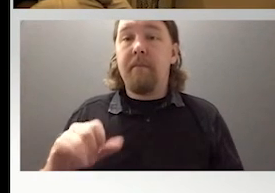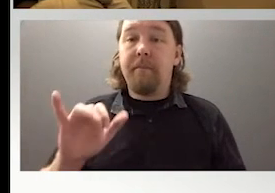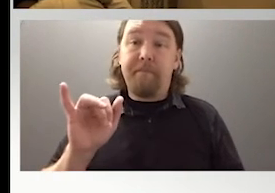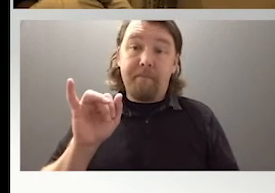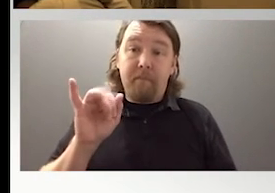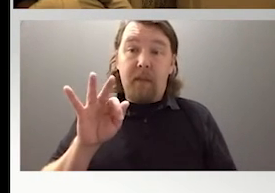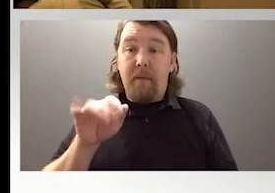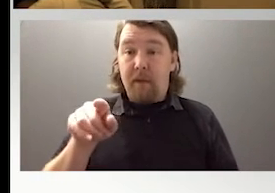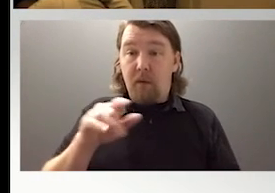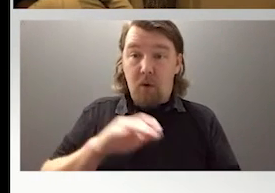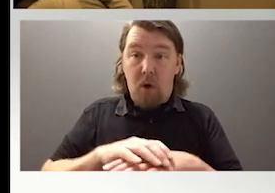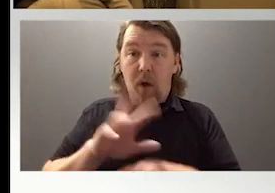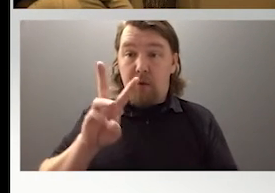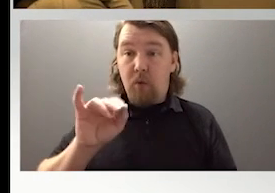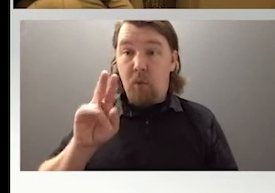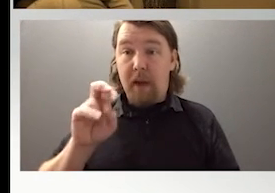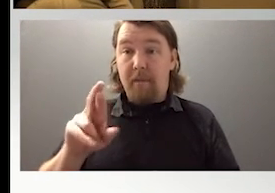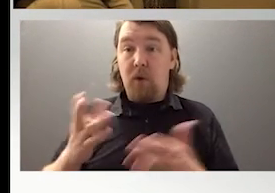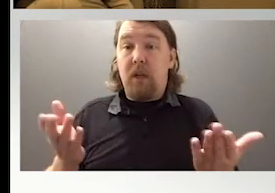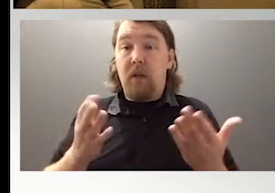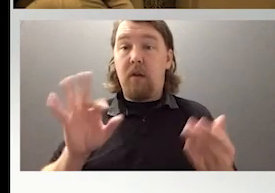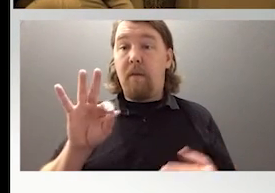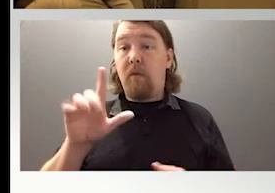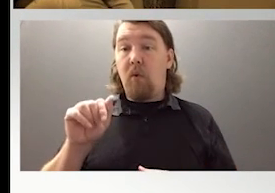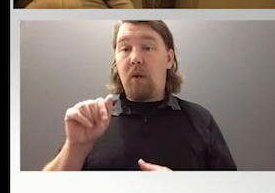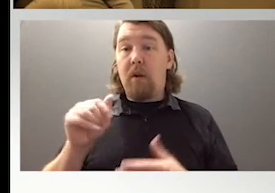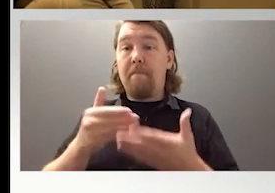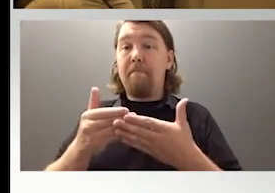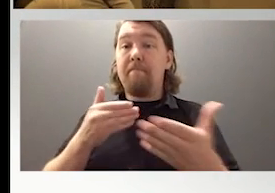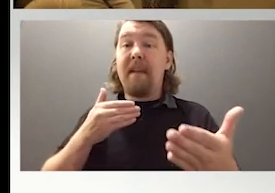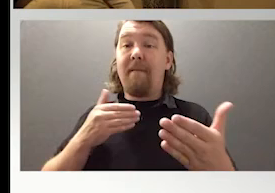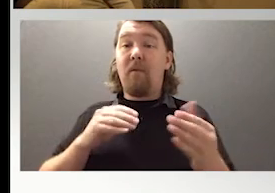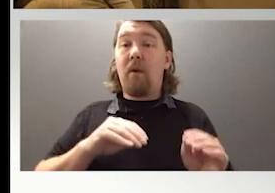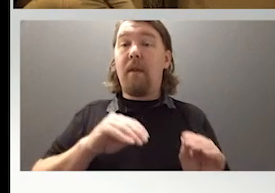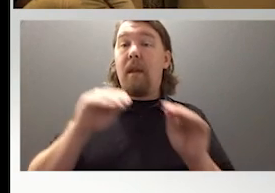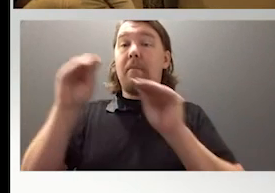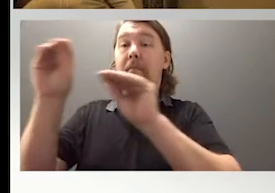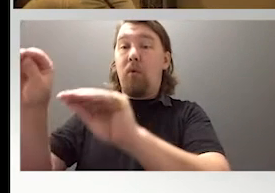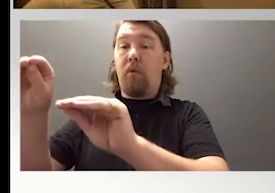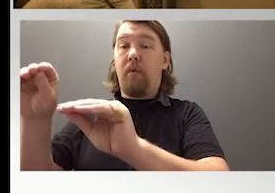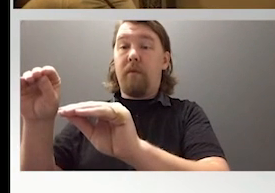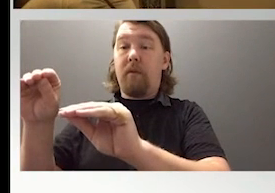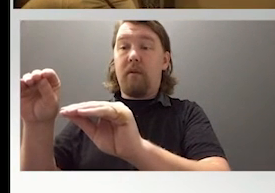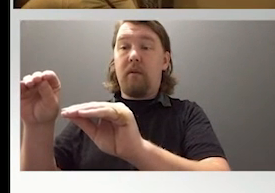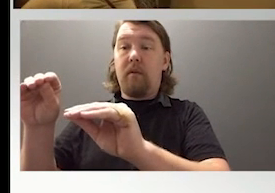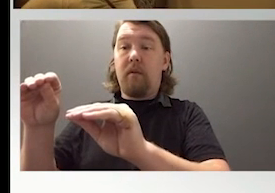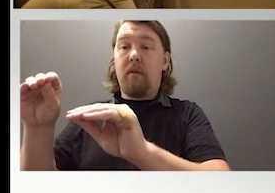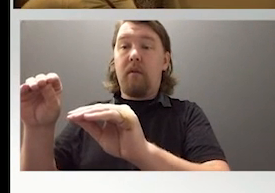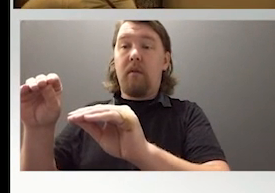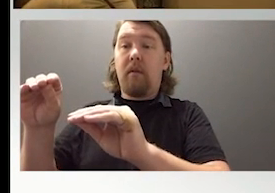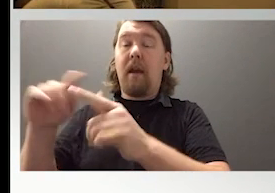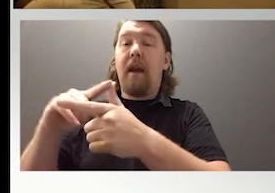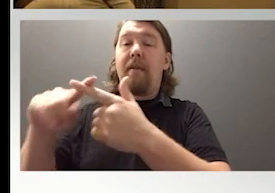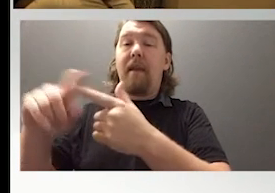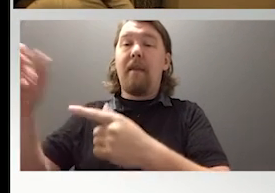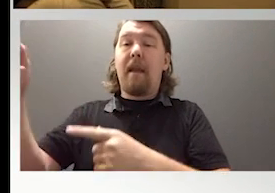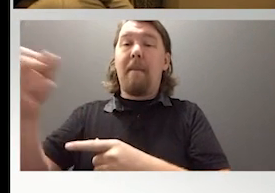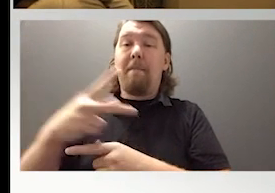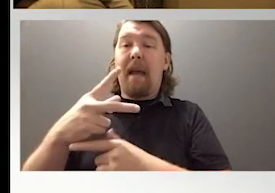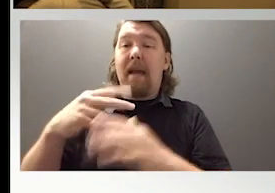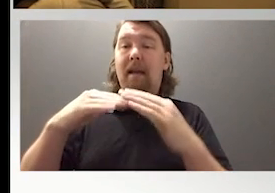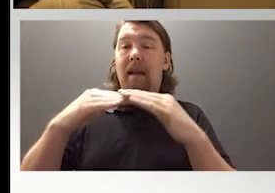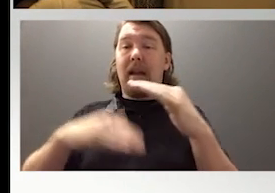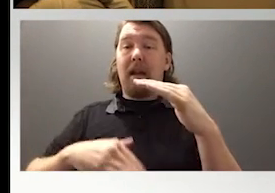if they were on the waiver in Florida before they moved away to another state and they return within